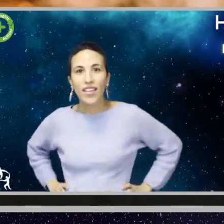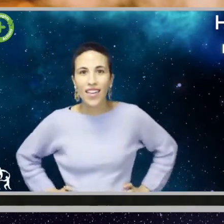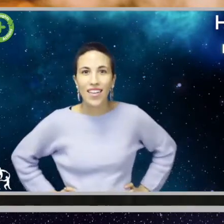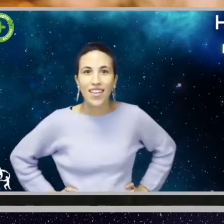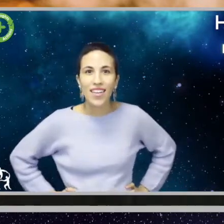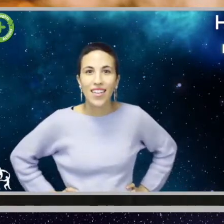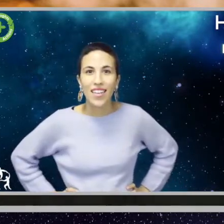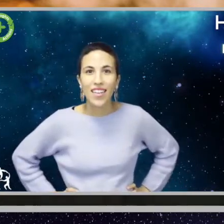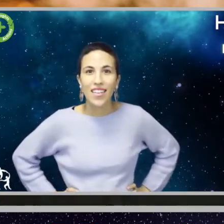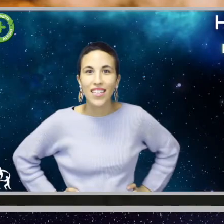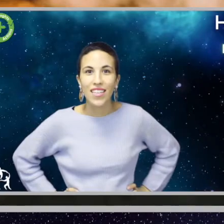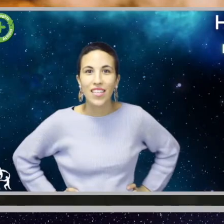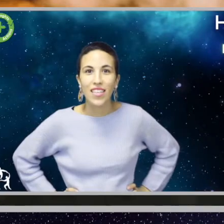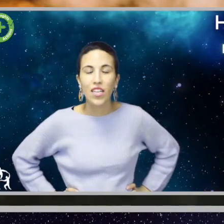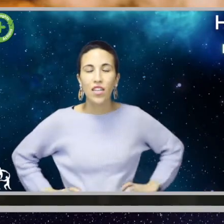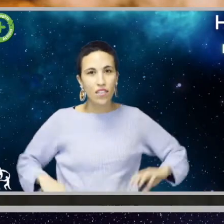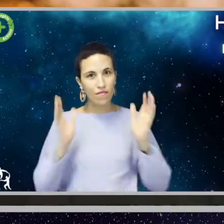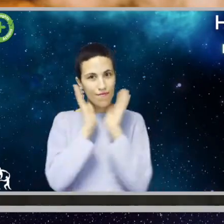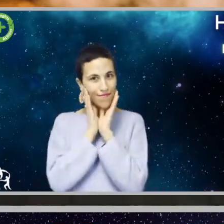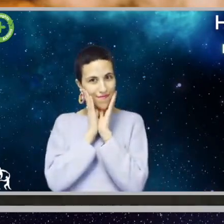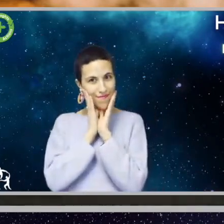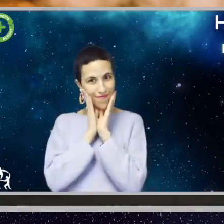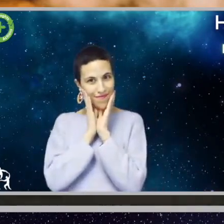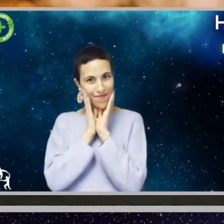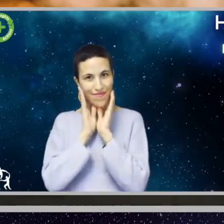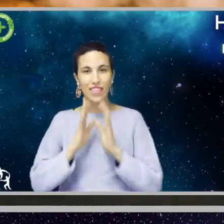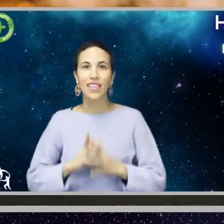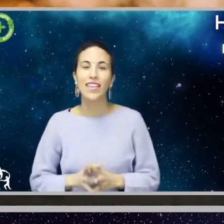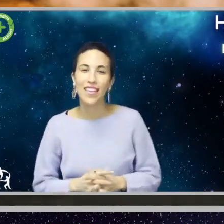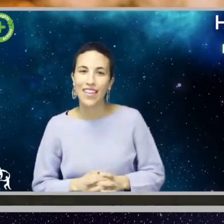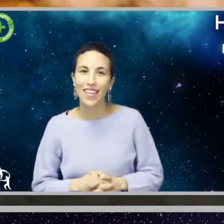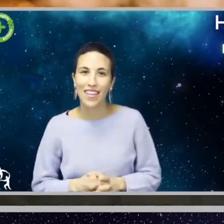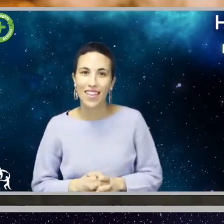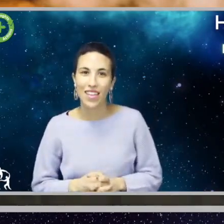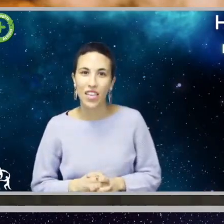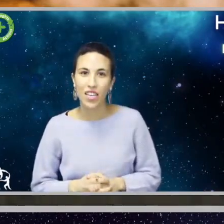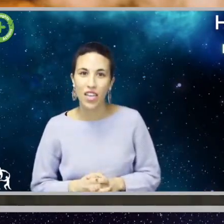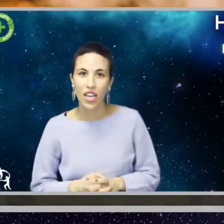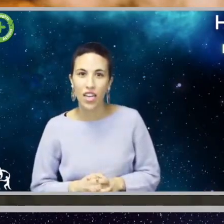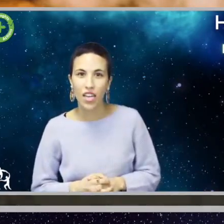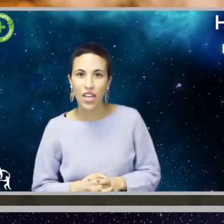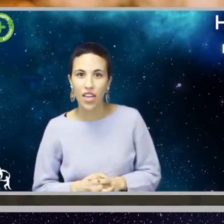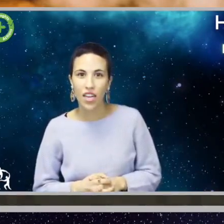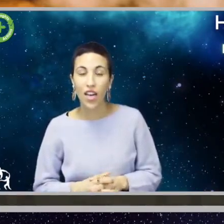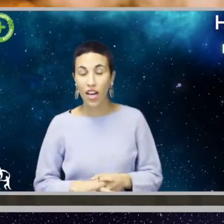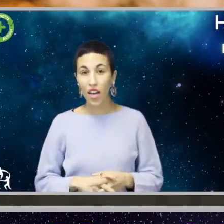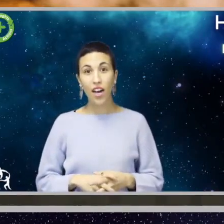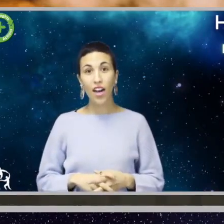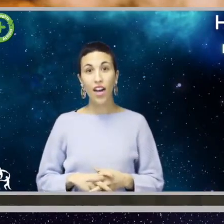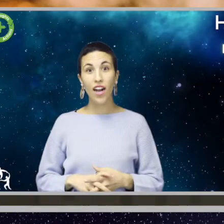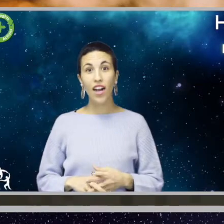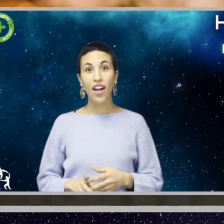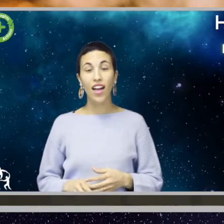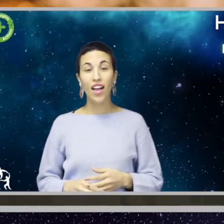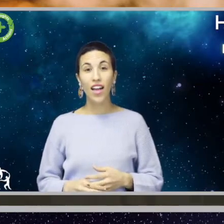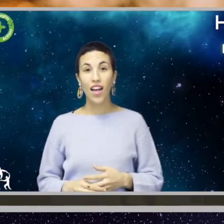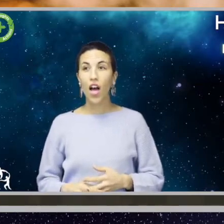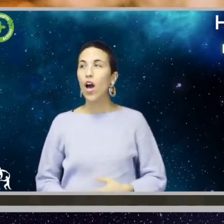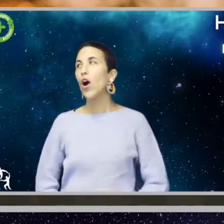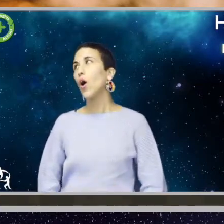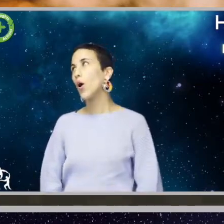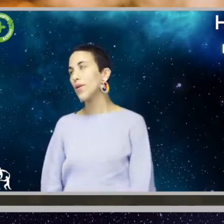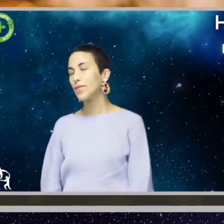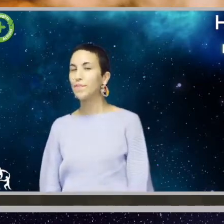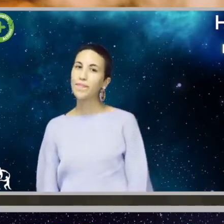on my soccer team, there's a kid who is a ball hog. He never shares the ball.